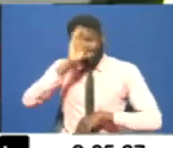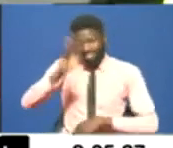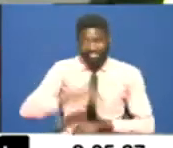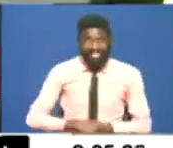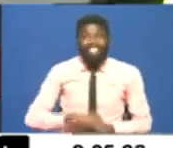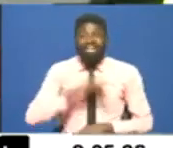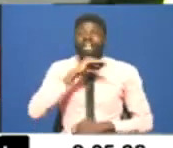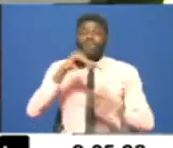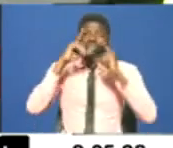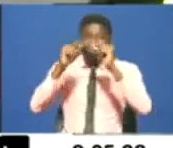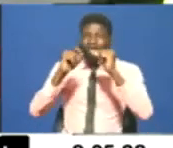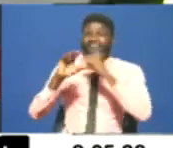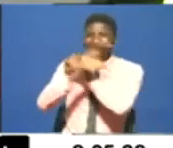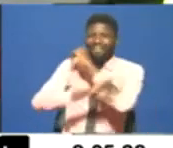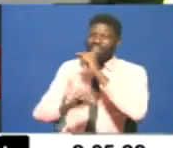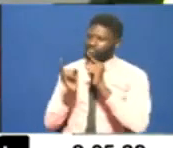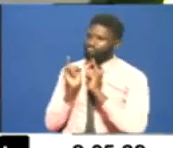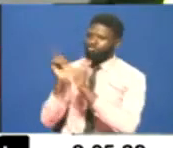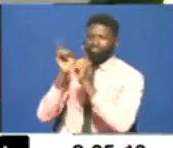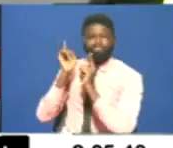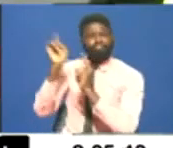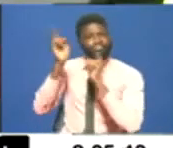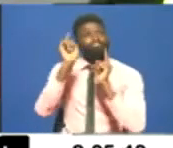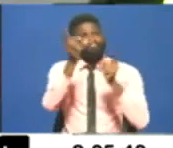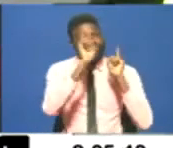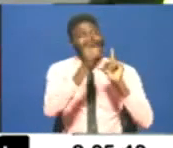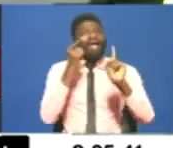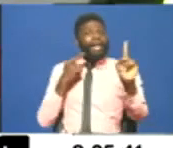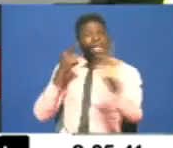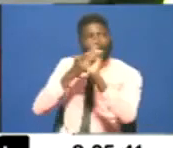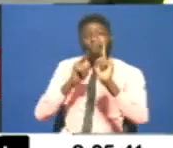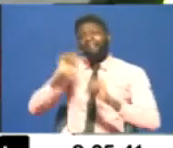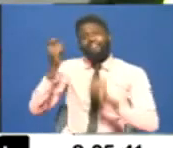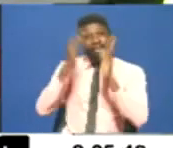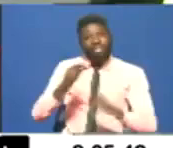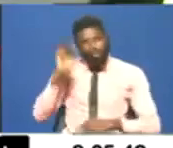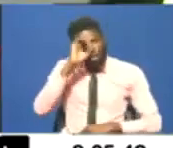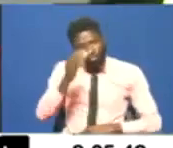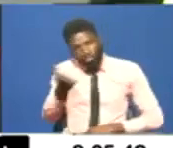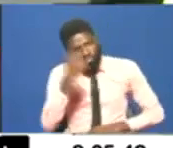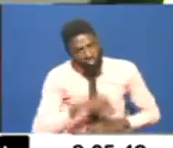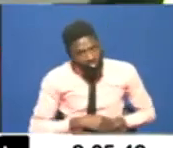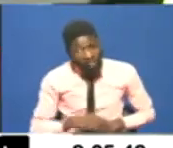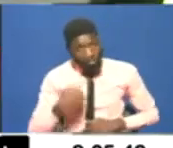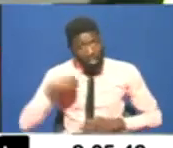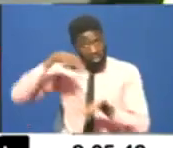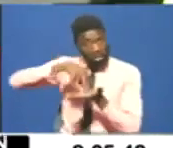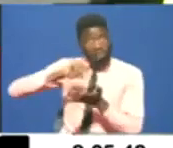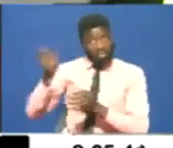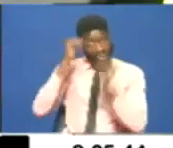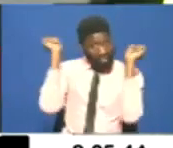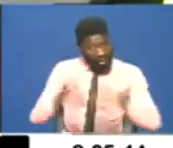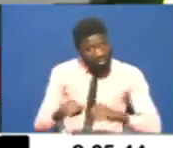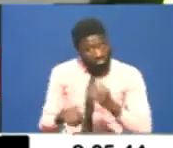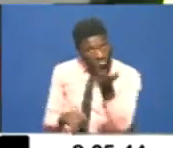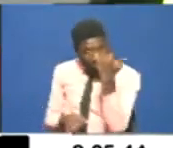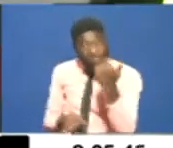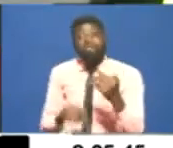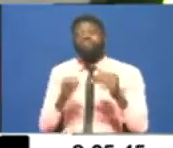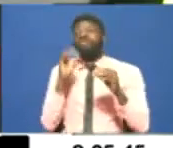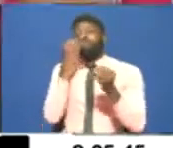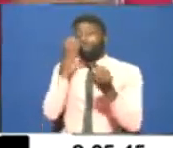the country seeking views from Kenyans on whether to vie for presidency, and he will make his decision known on that particular